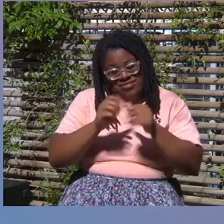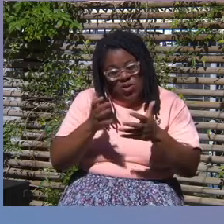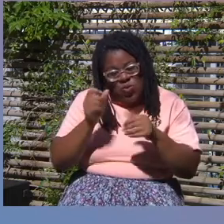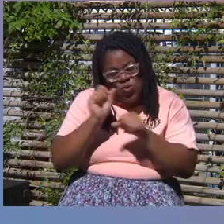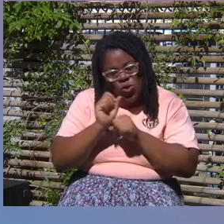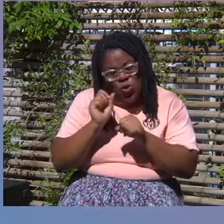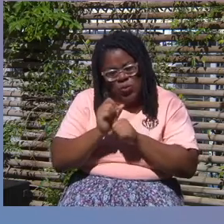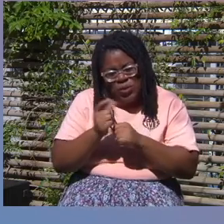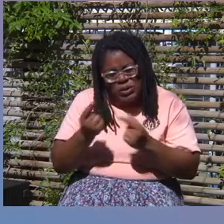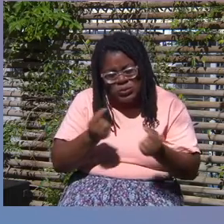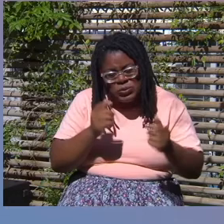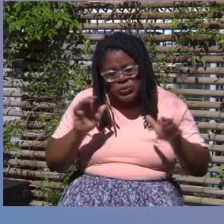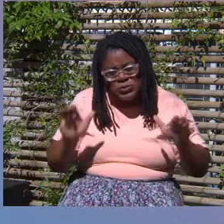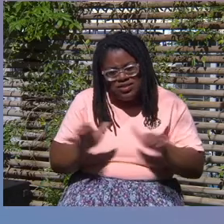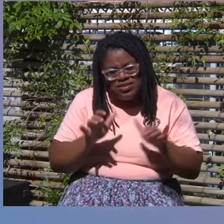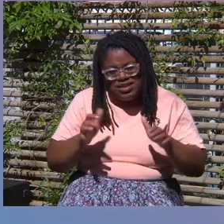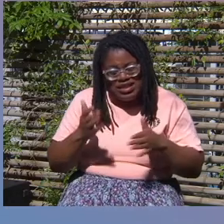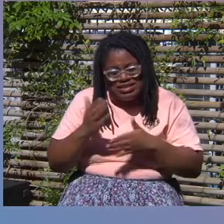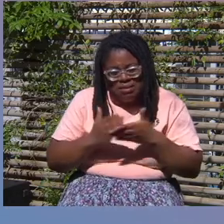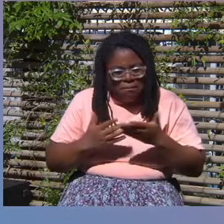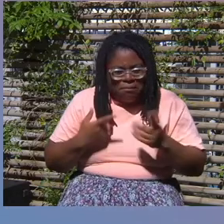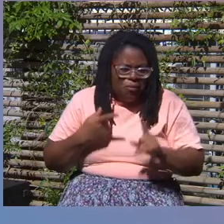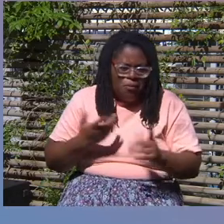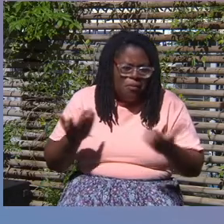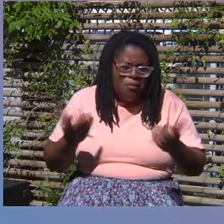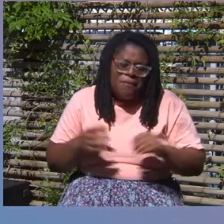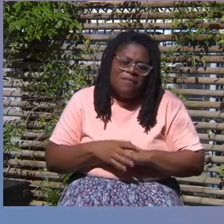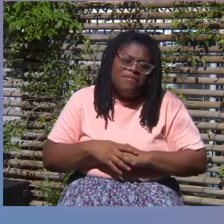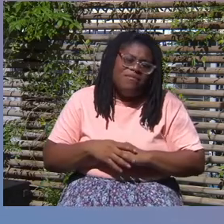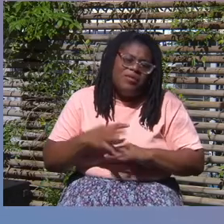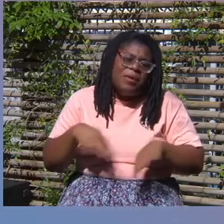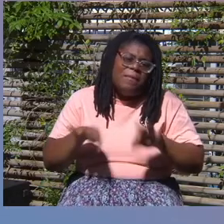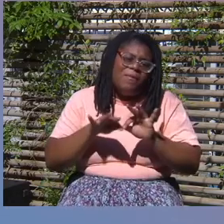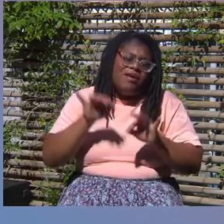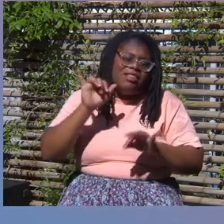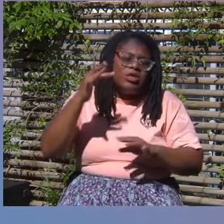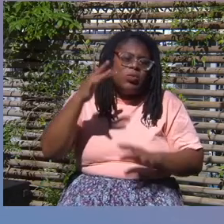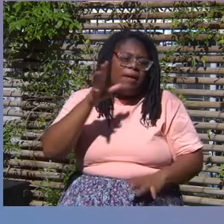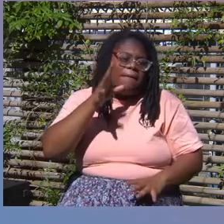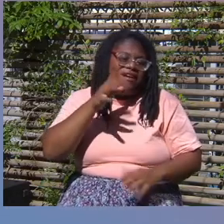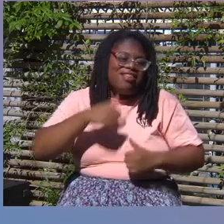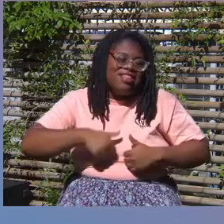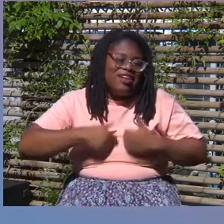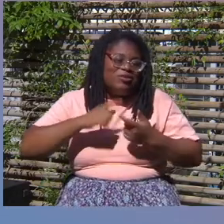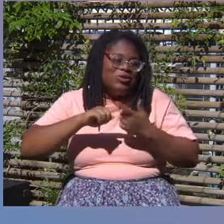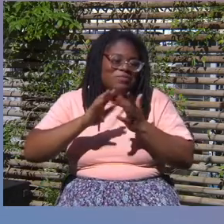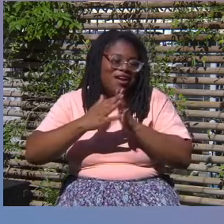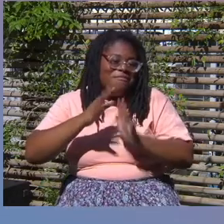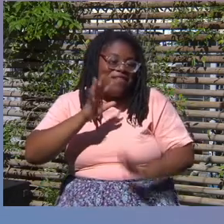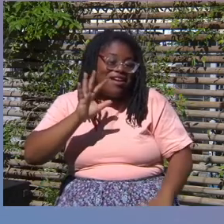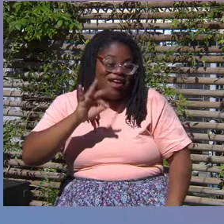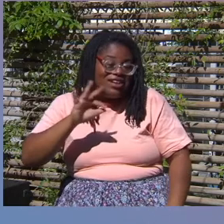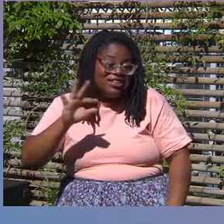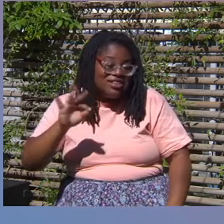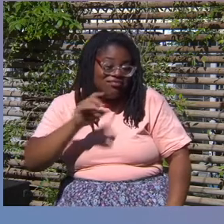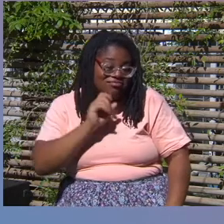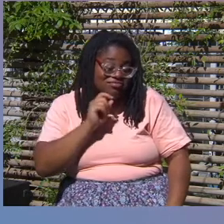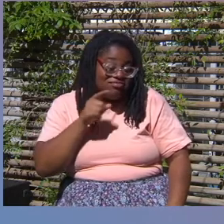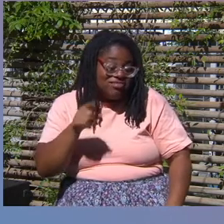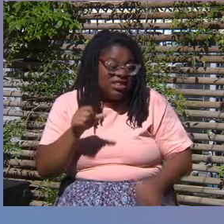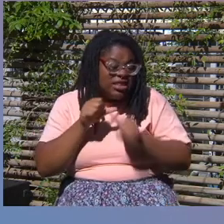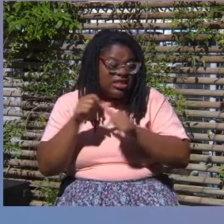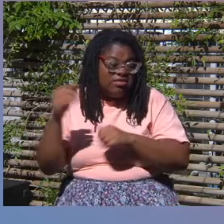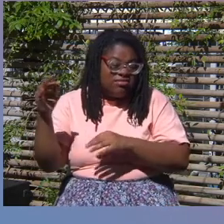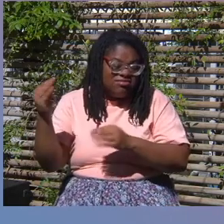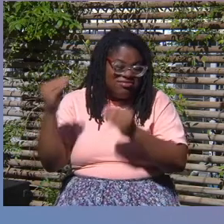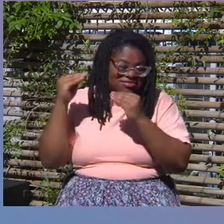do what I do in some capacity. It's important. It's why my mother is living to be 99. I say. Yeah, she's still telling